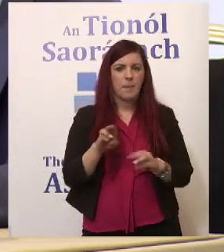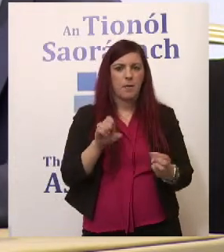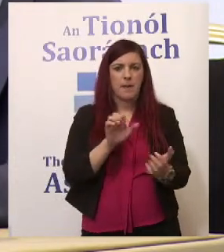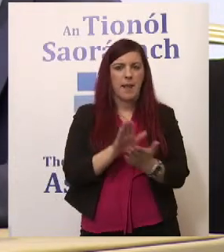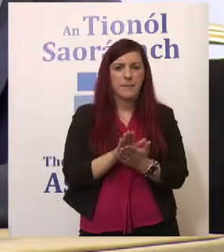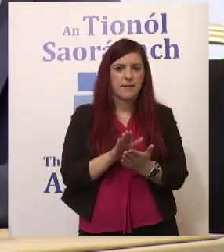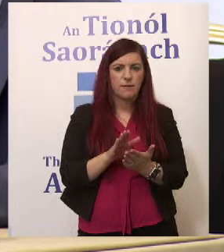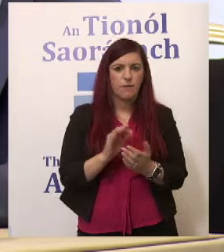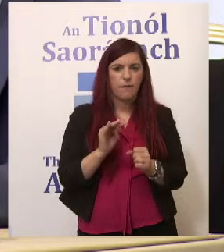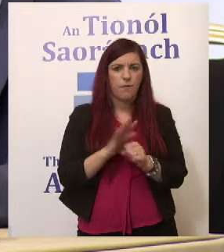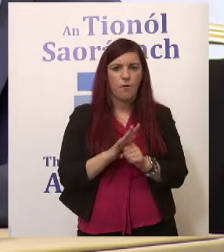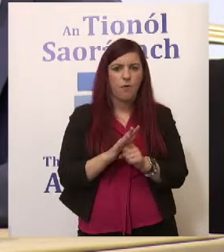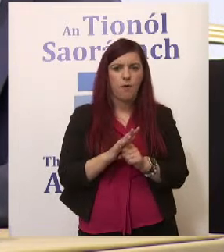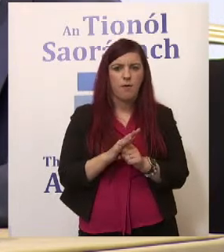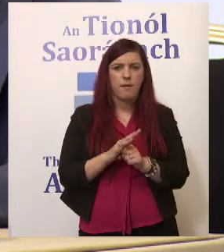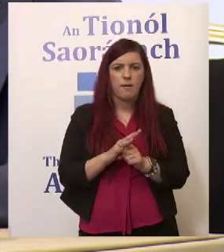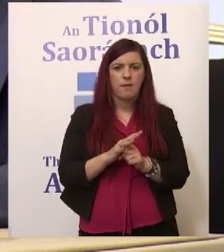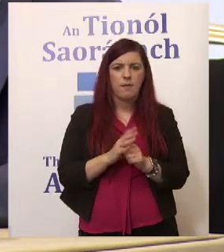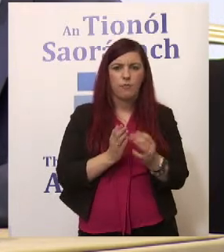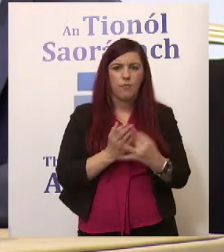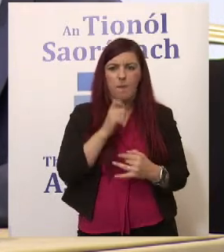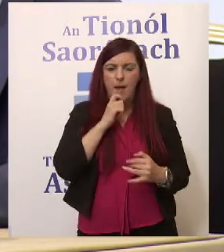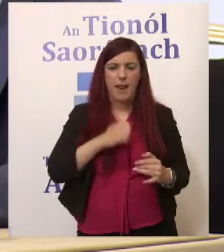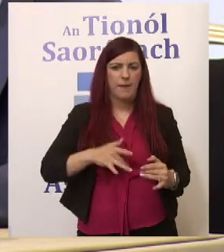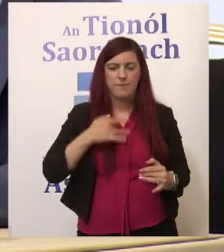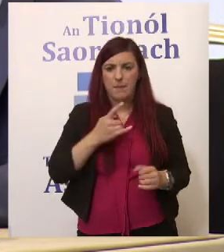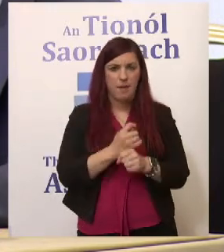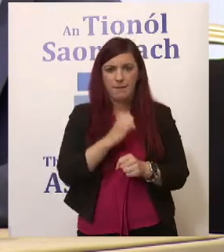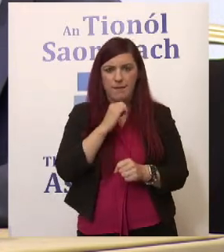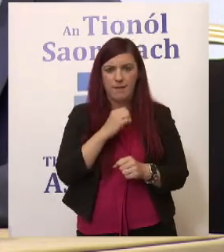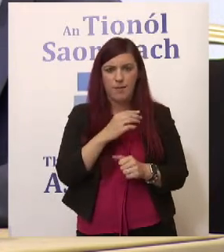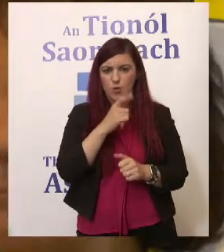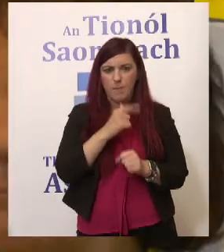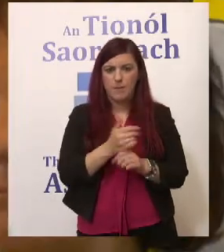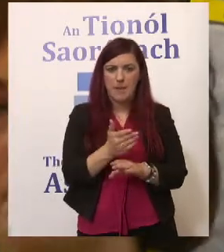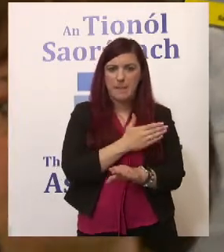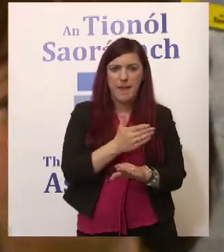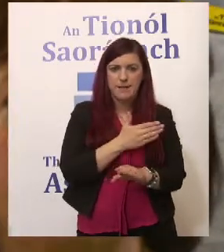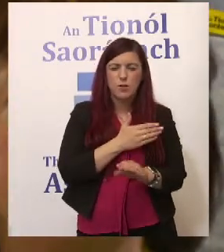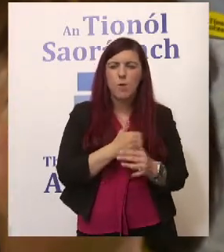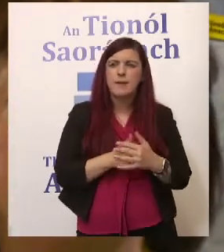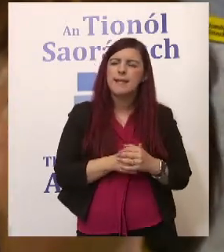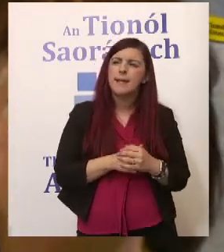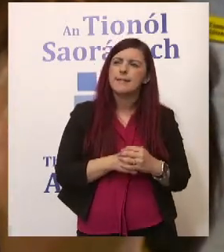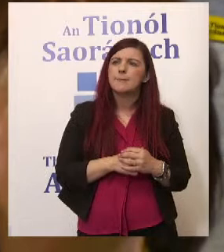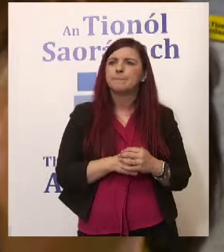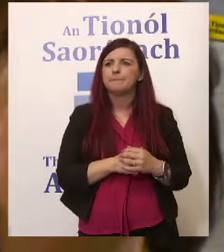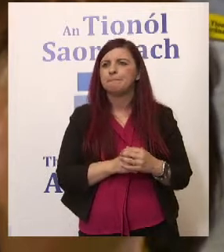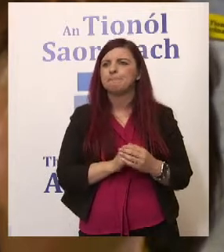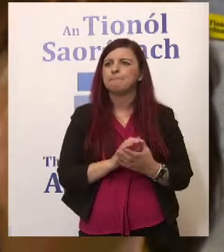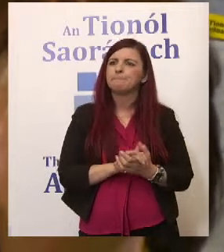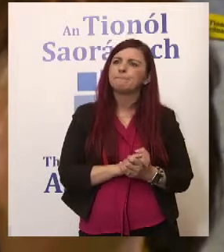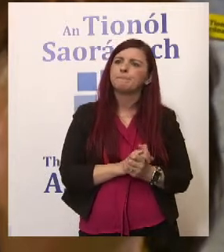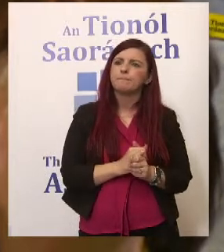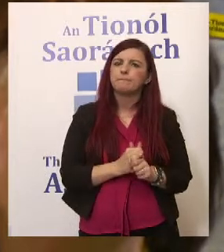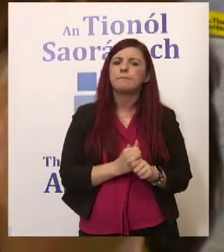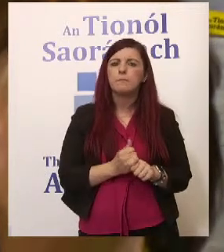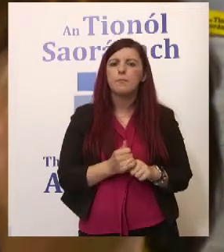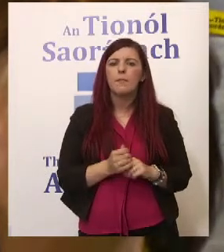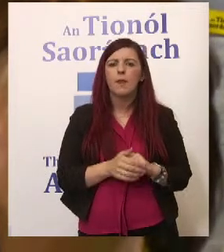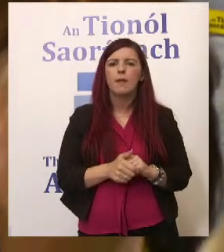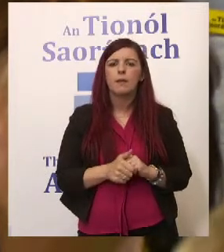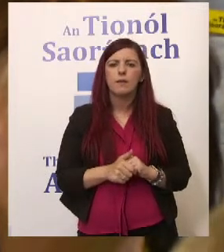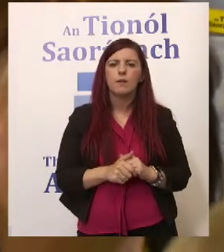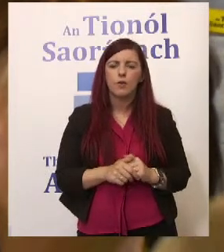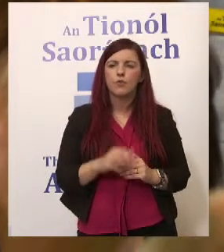for, my lifetime, never mind, the building's lifetime itself. So there isn't